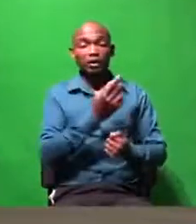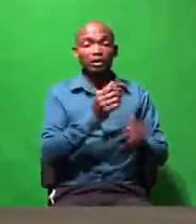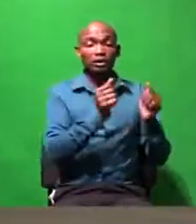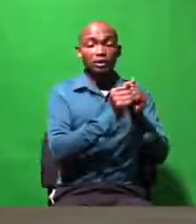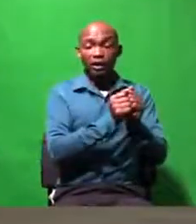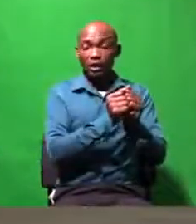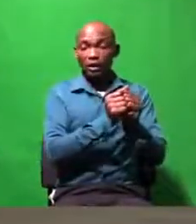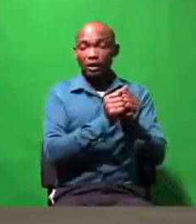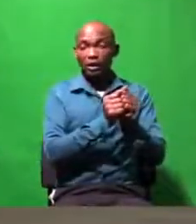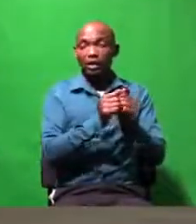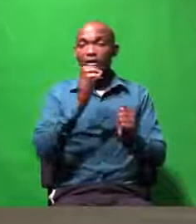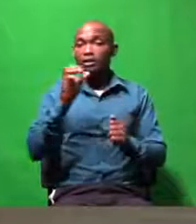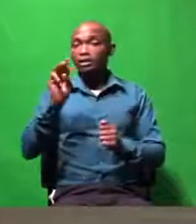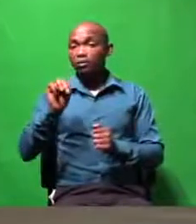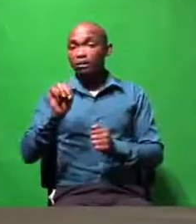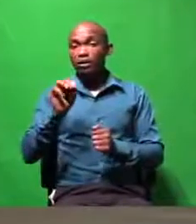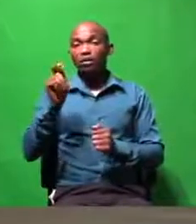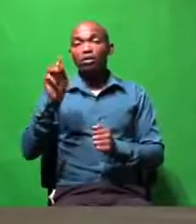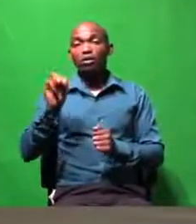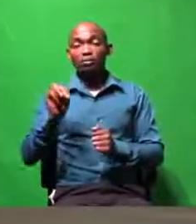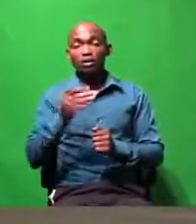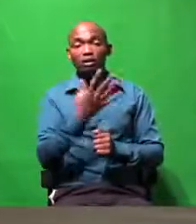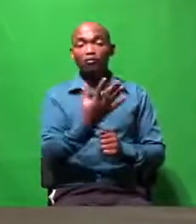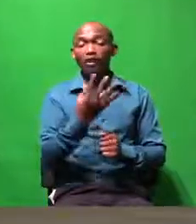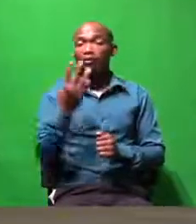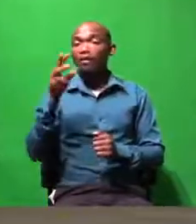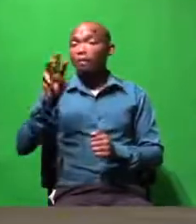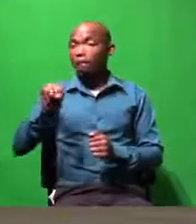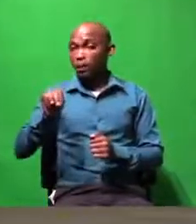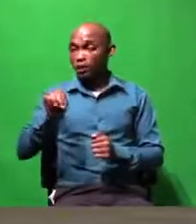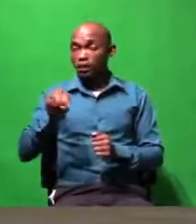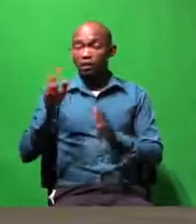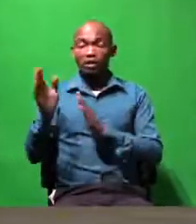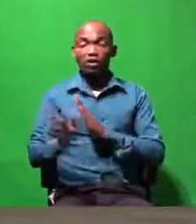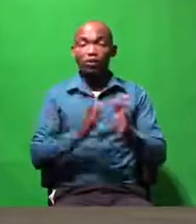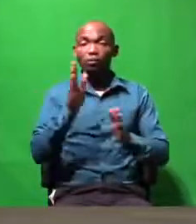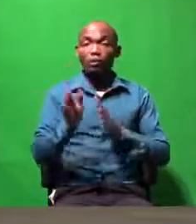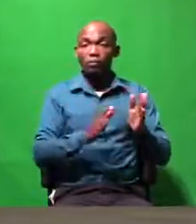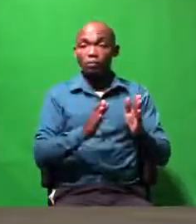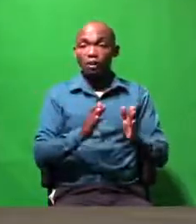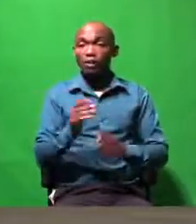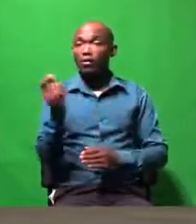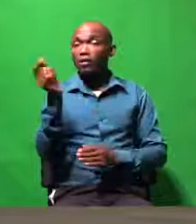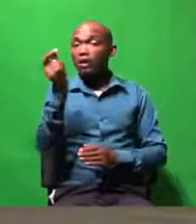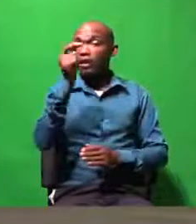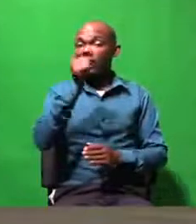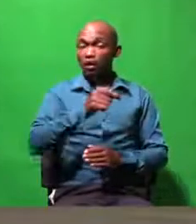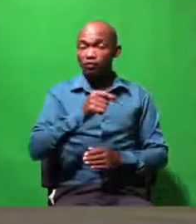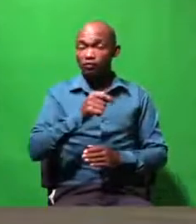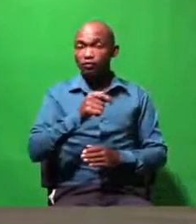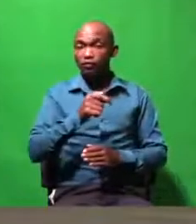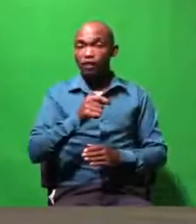meters, and here we can say the 5 meters. So we prepare the graph. We can say we prepare